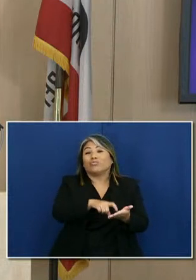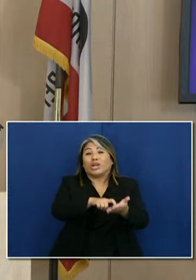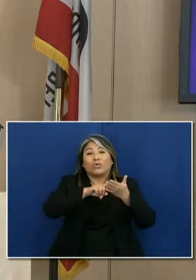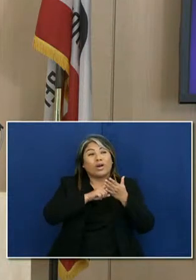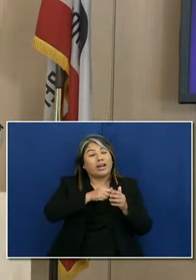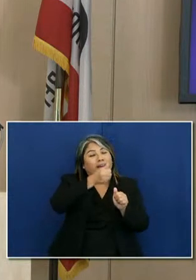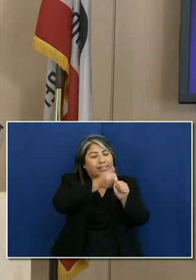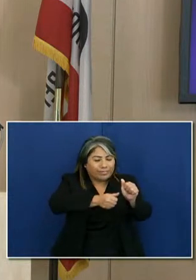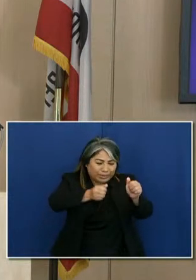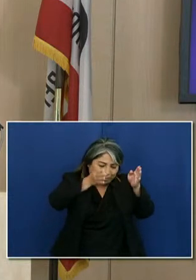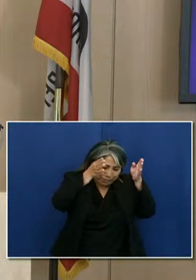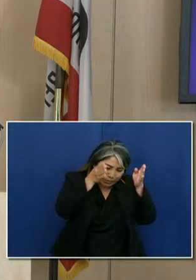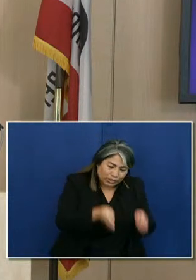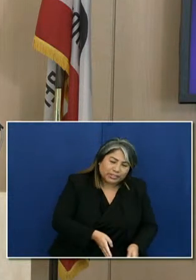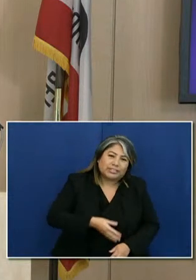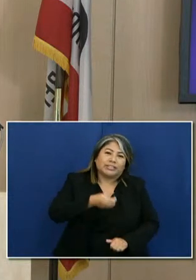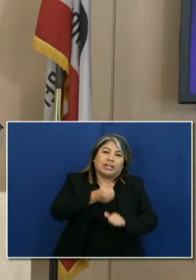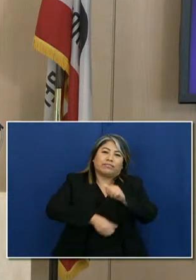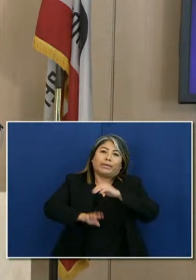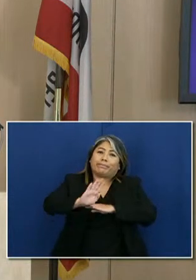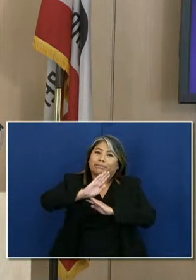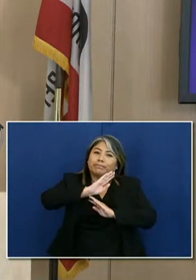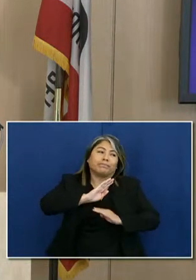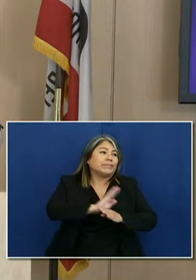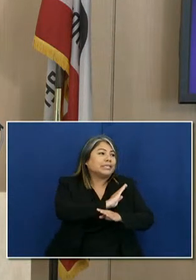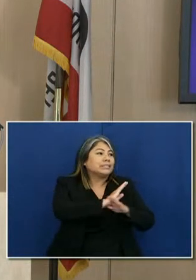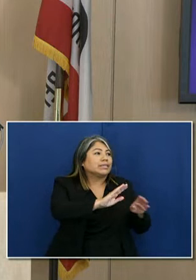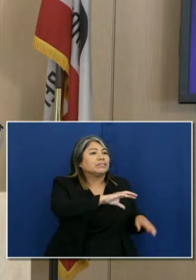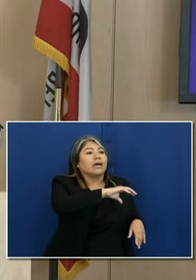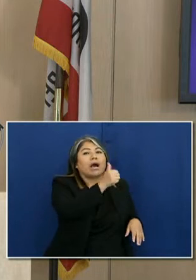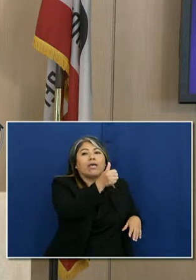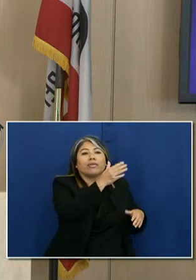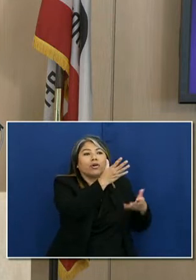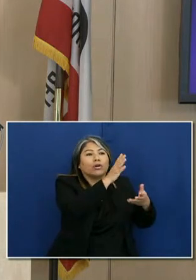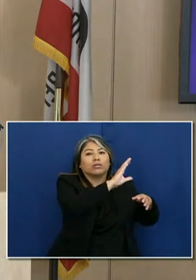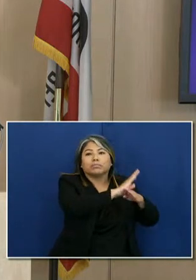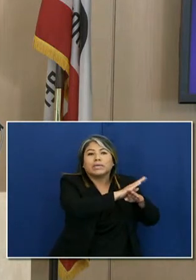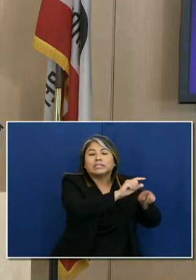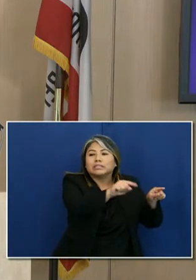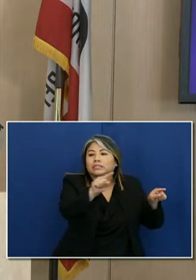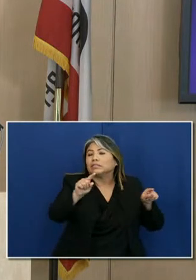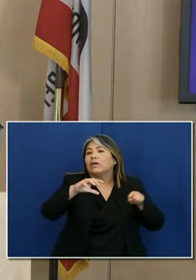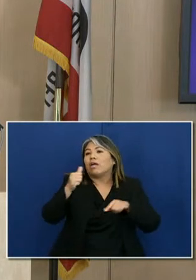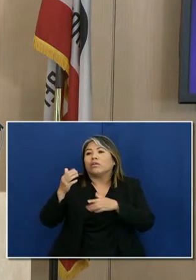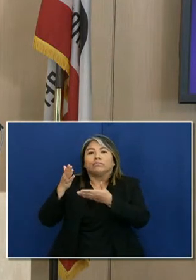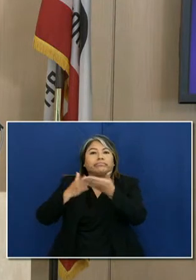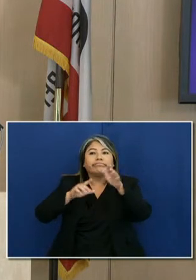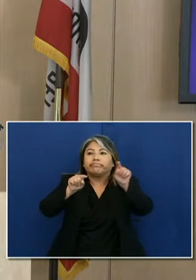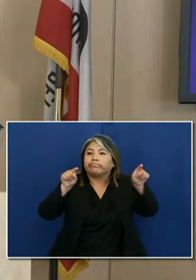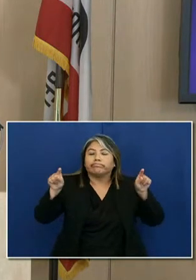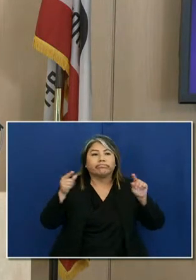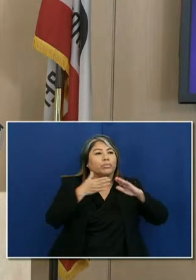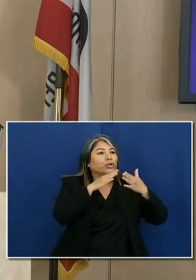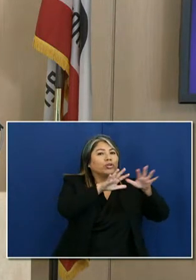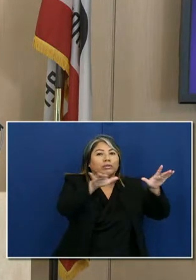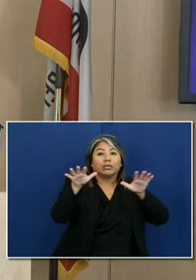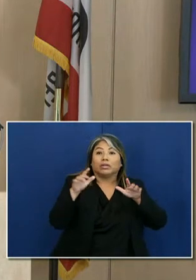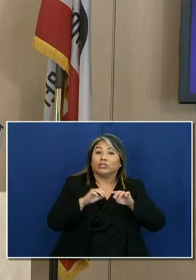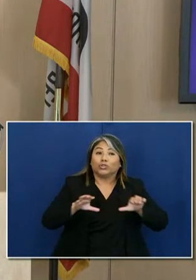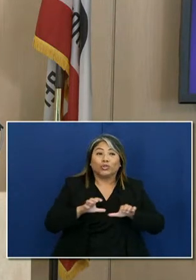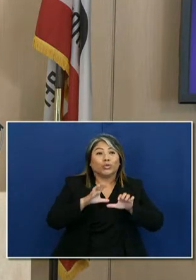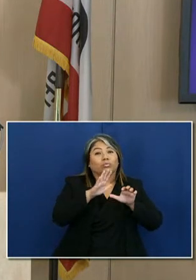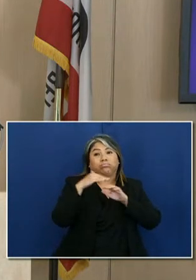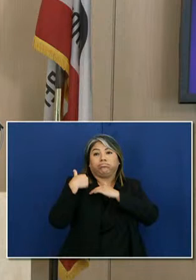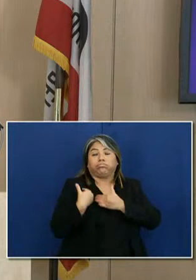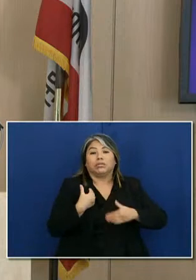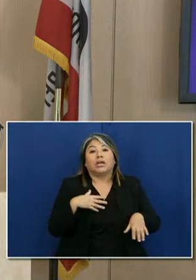every individual, every business, every other sector to do their role. So as individuals go to various businesses,